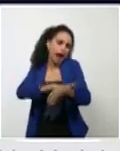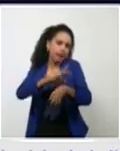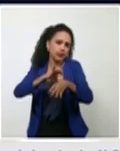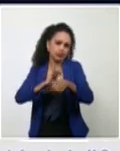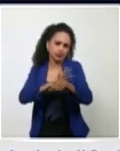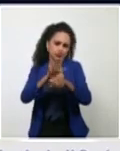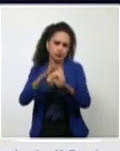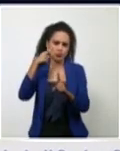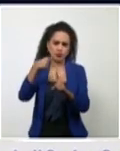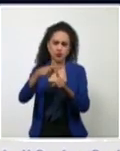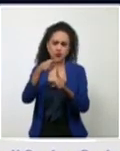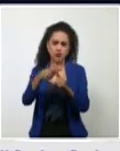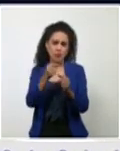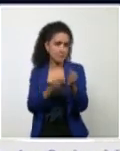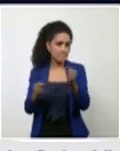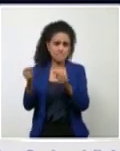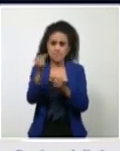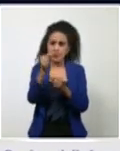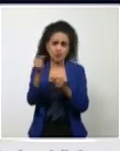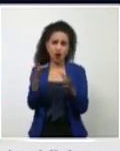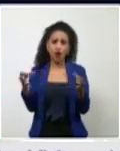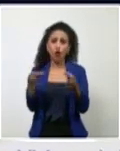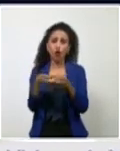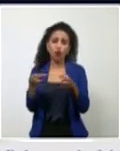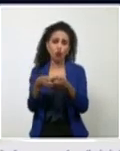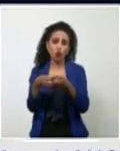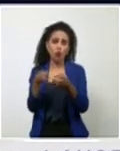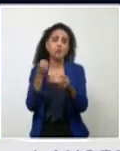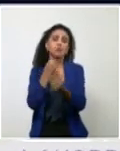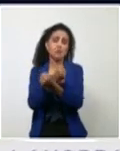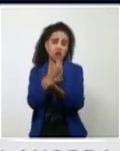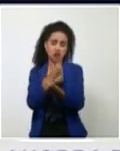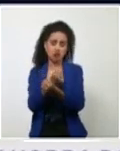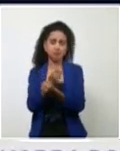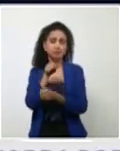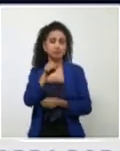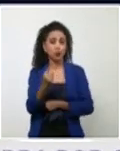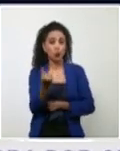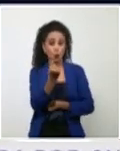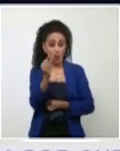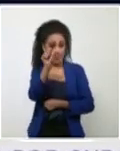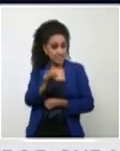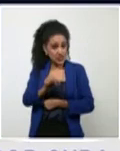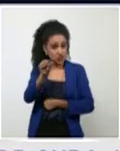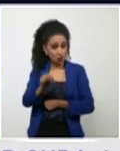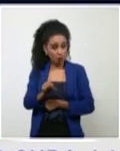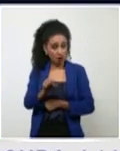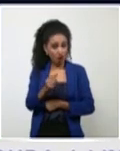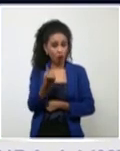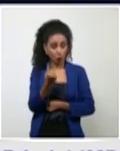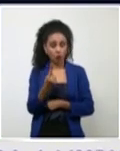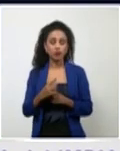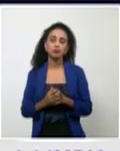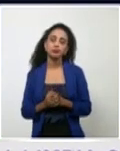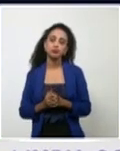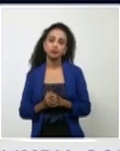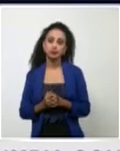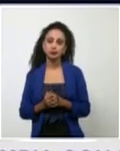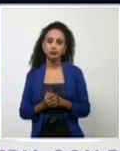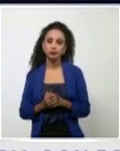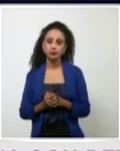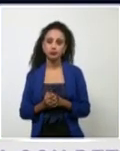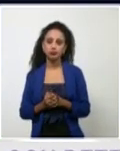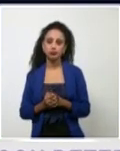89.4% of the people who have been diagnosed in our country are contacts or have had contact with some confirmed case, which is the